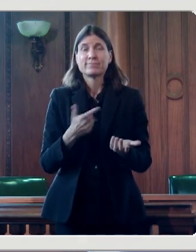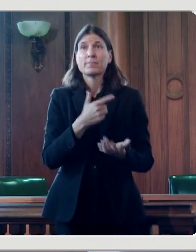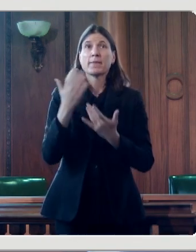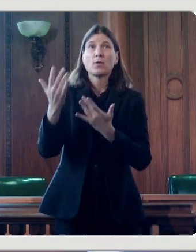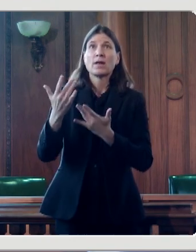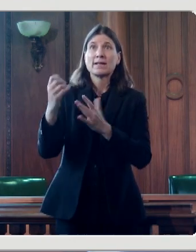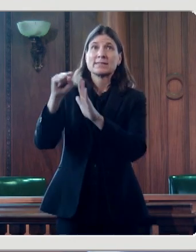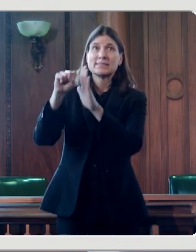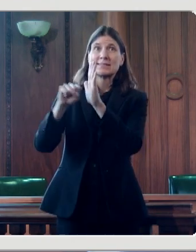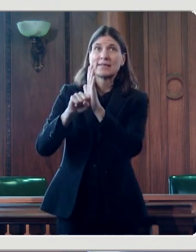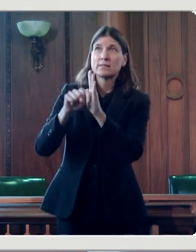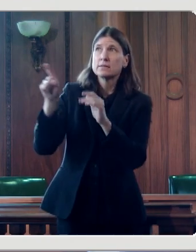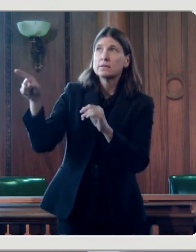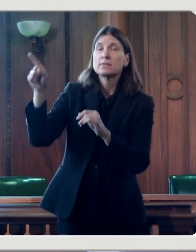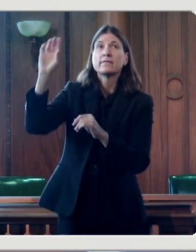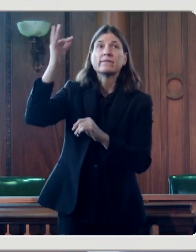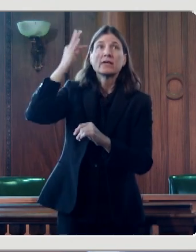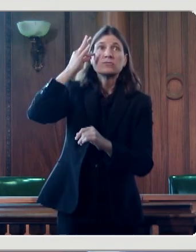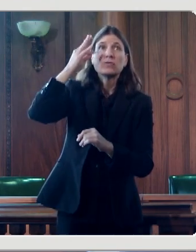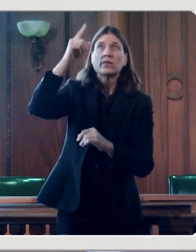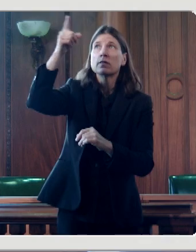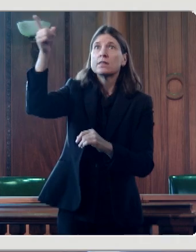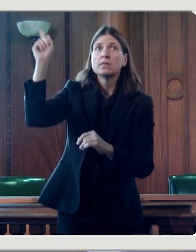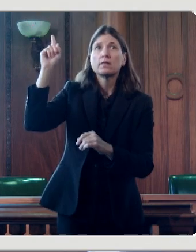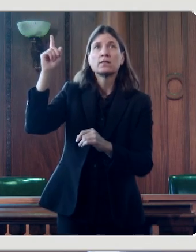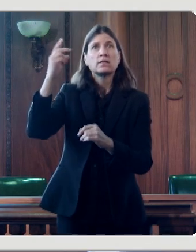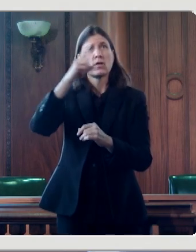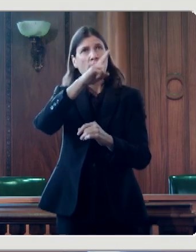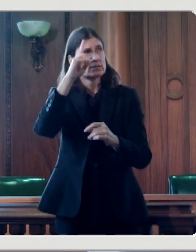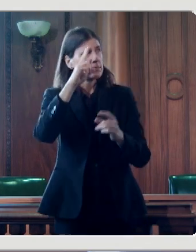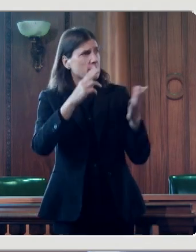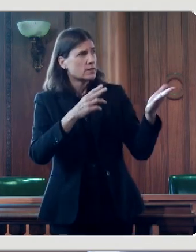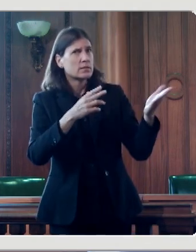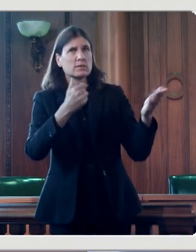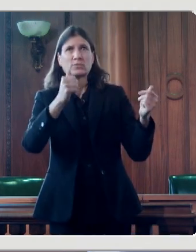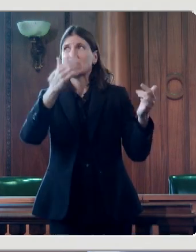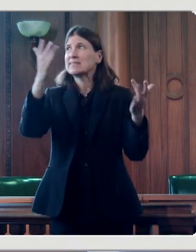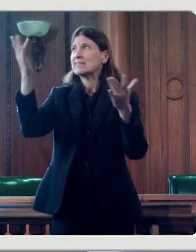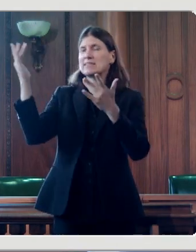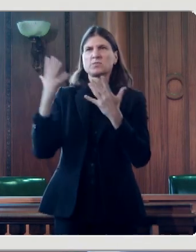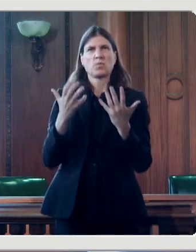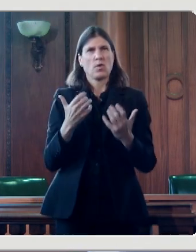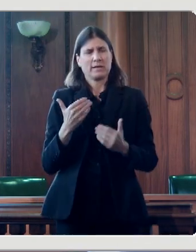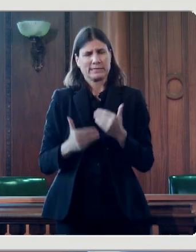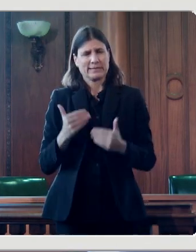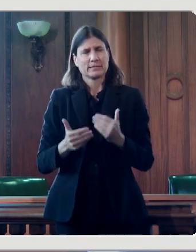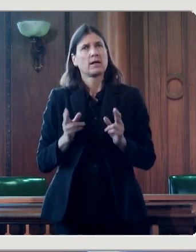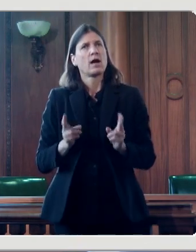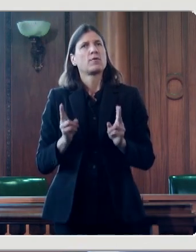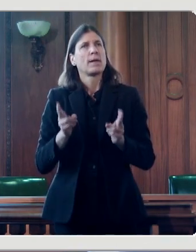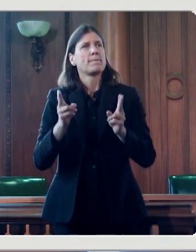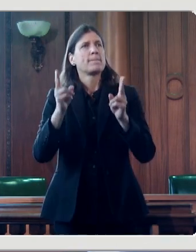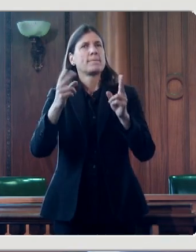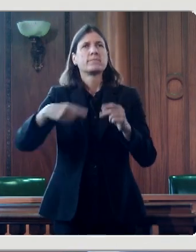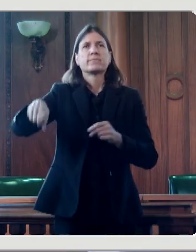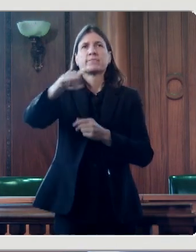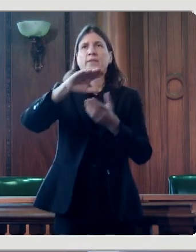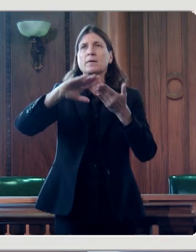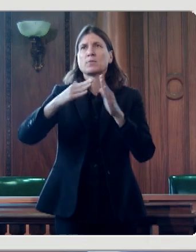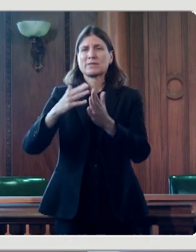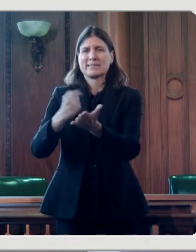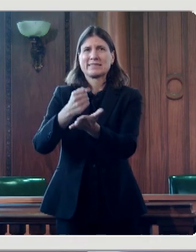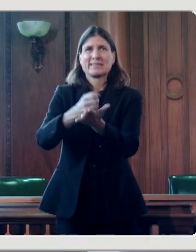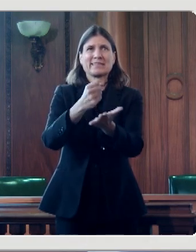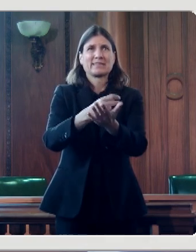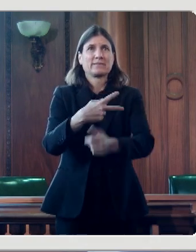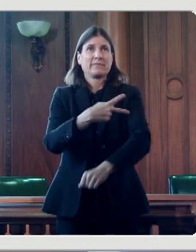approach needs to move forward as quickly as possible. We're hopeful that, and I'm sure you get an update from Commissioner Carlton Harris and